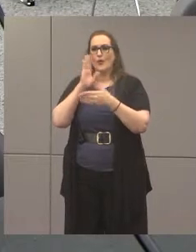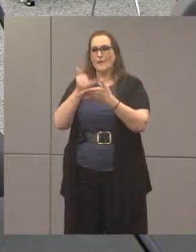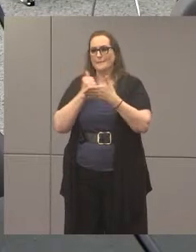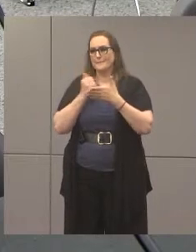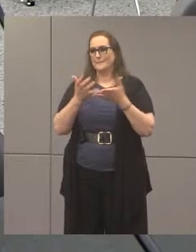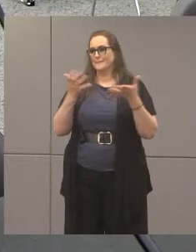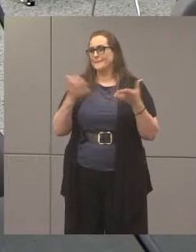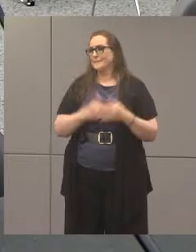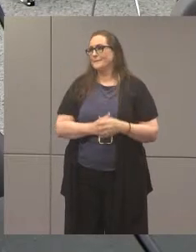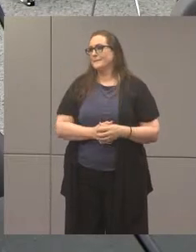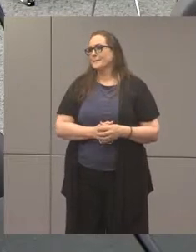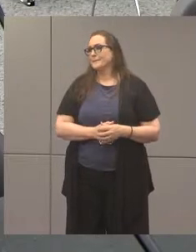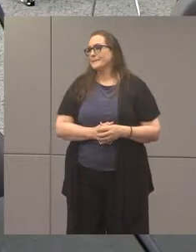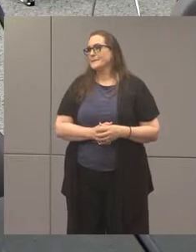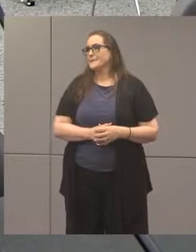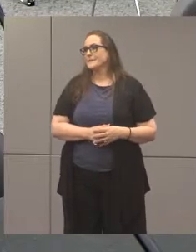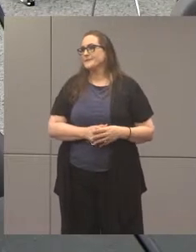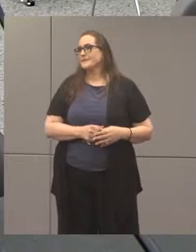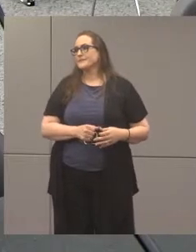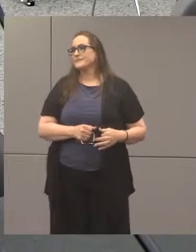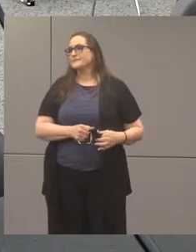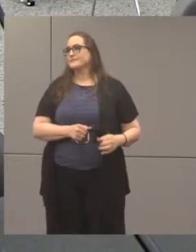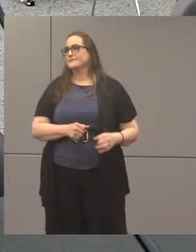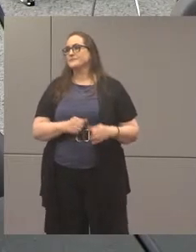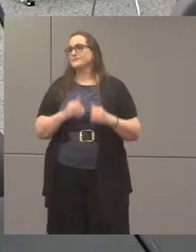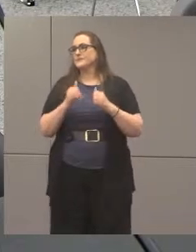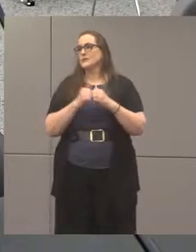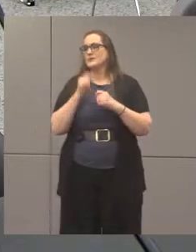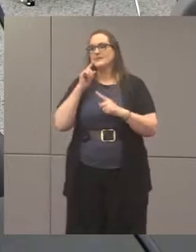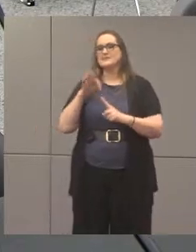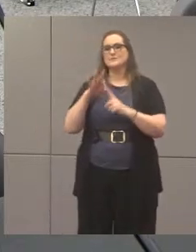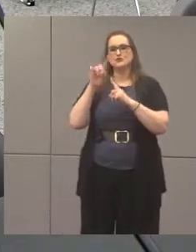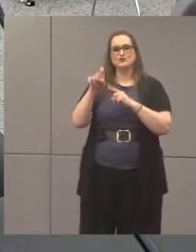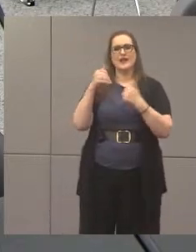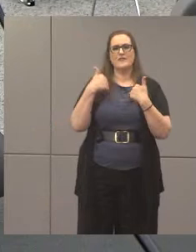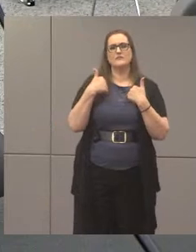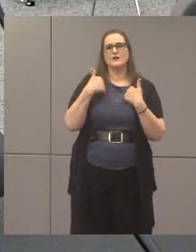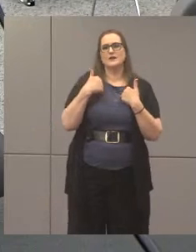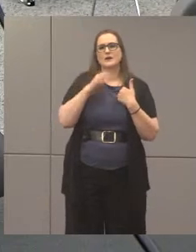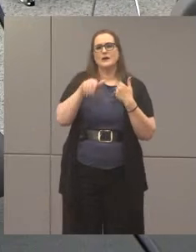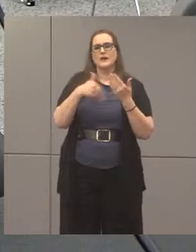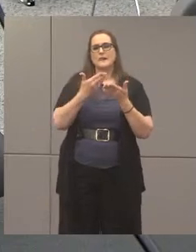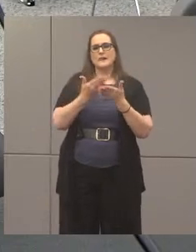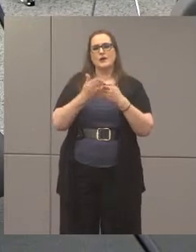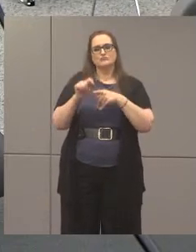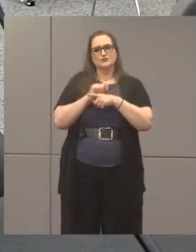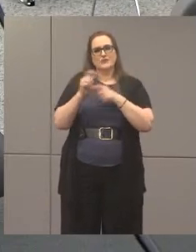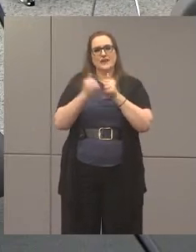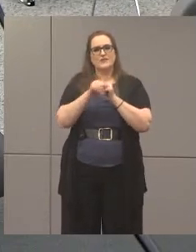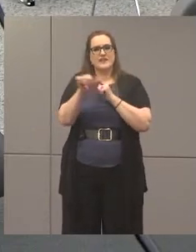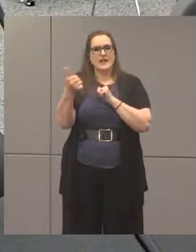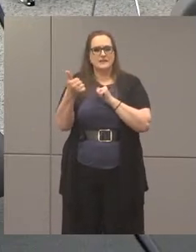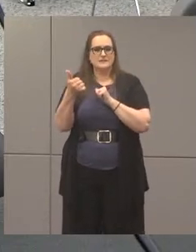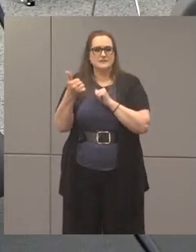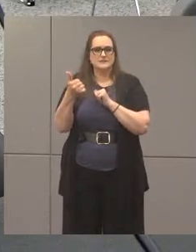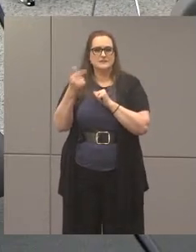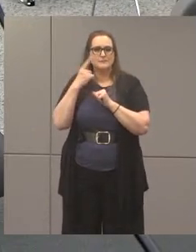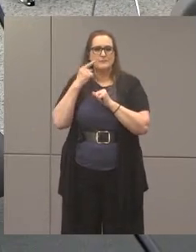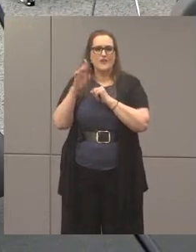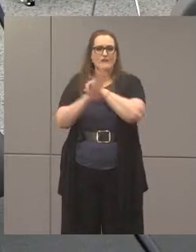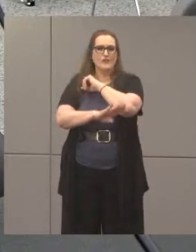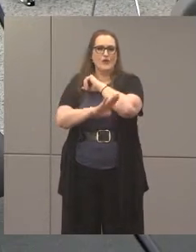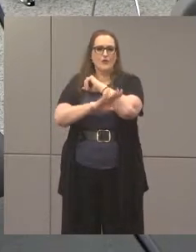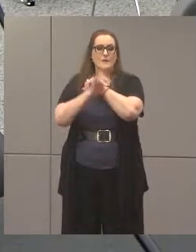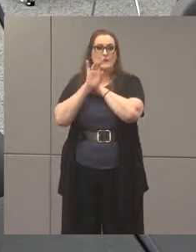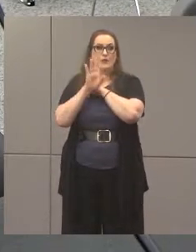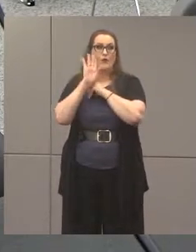out with, especially, we should have them all trained and everything else by the fall. They'll be